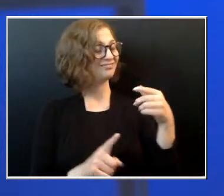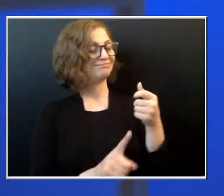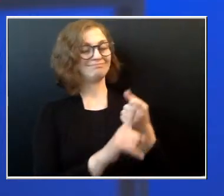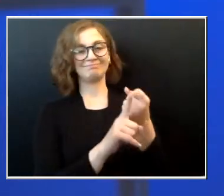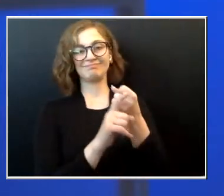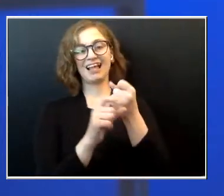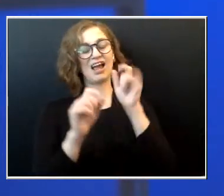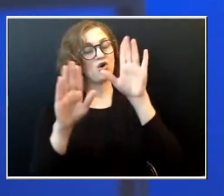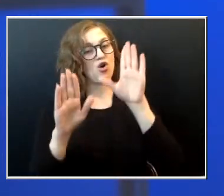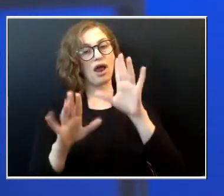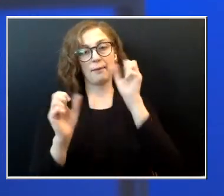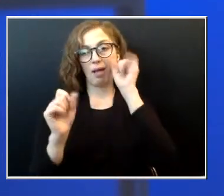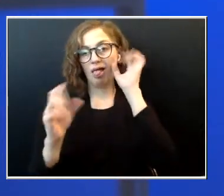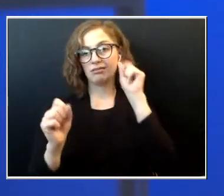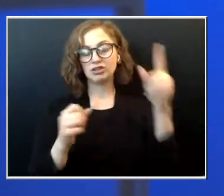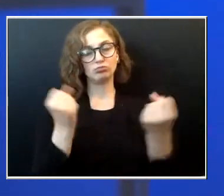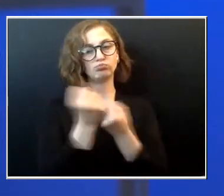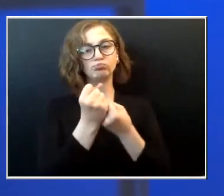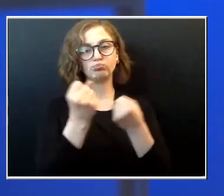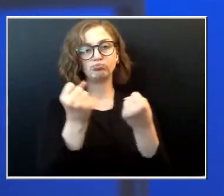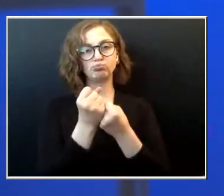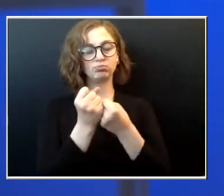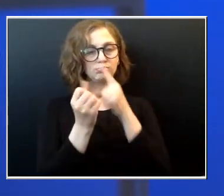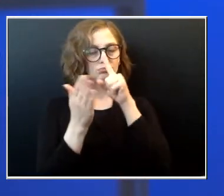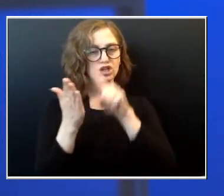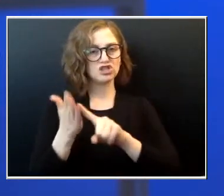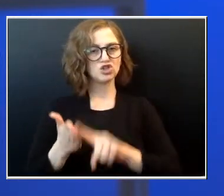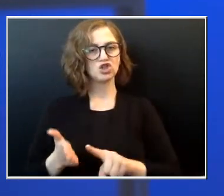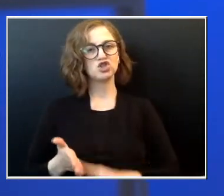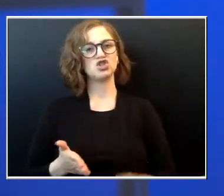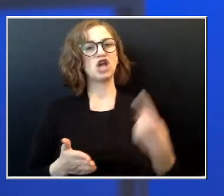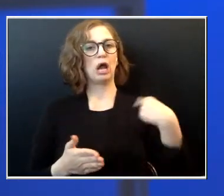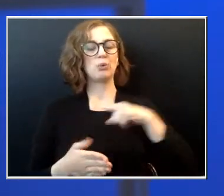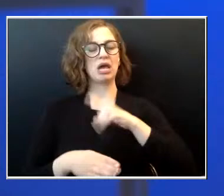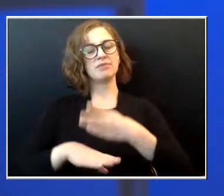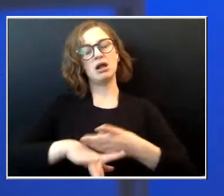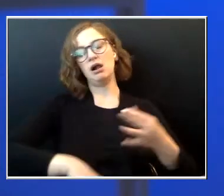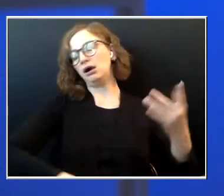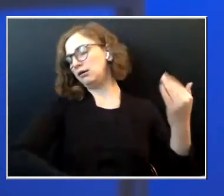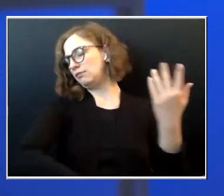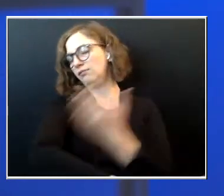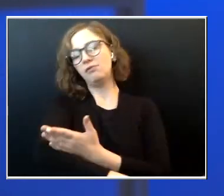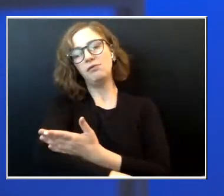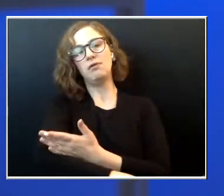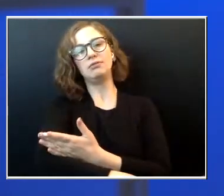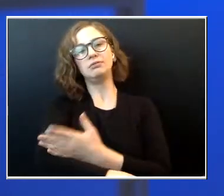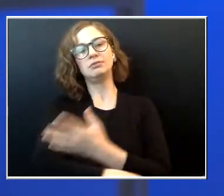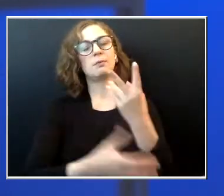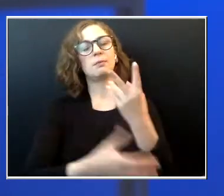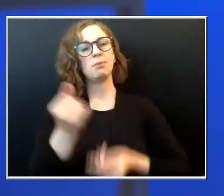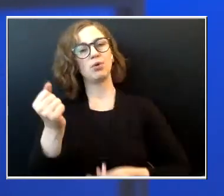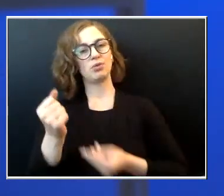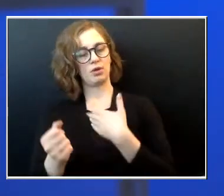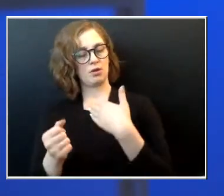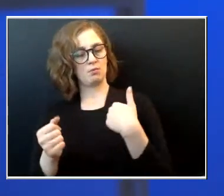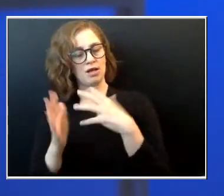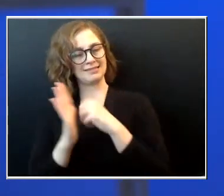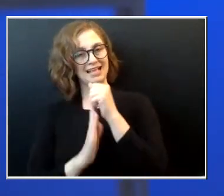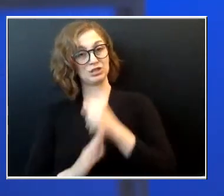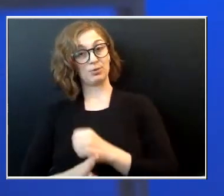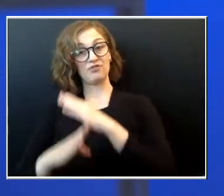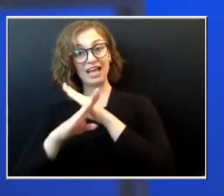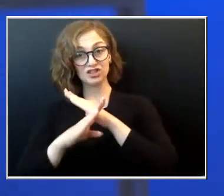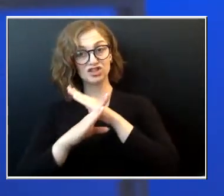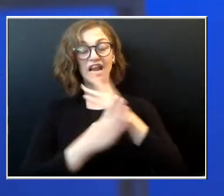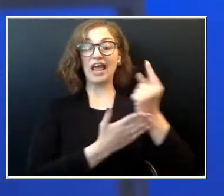in research, and we've made some tremendous advances both in breast cancer prevention and breast cancer treatment because